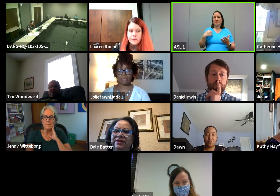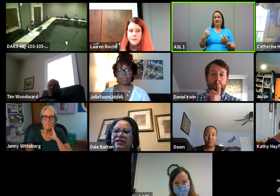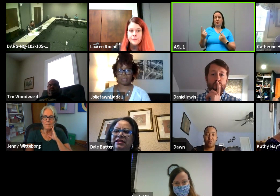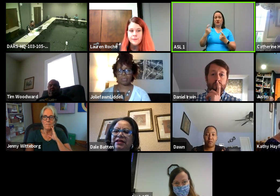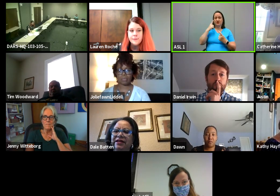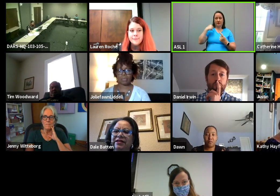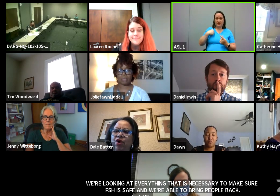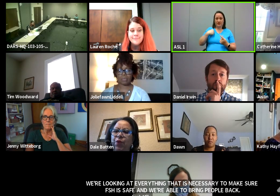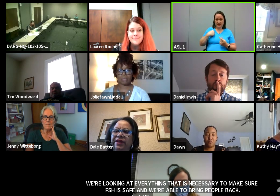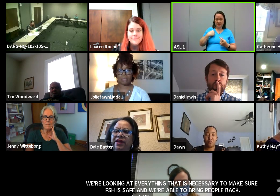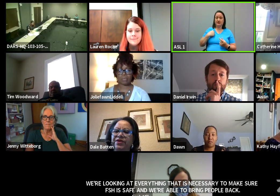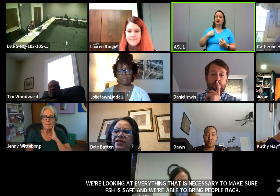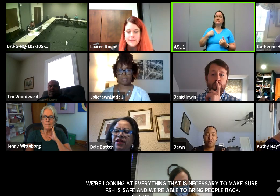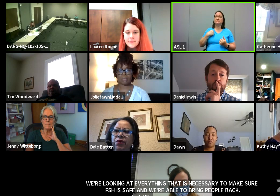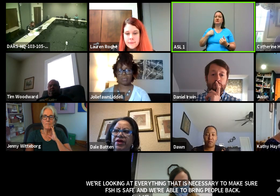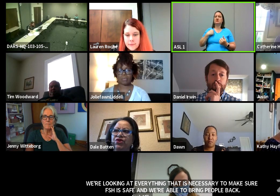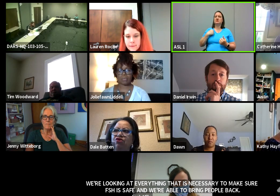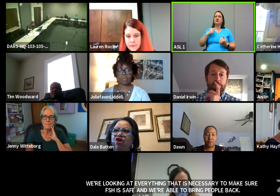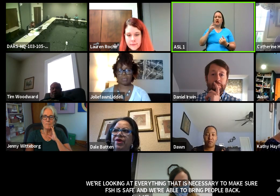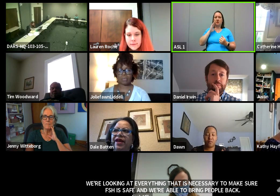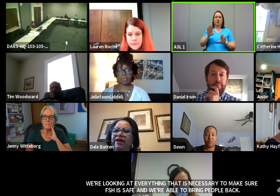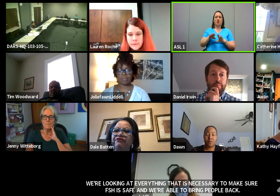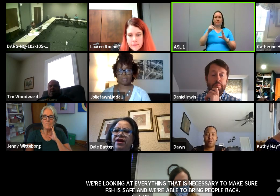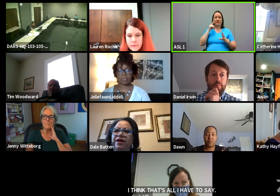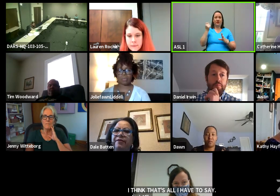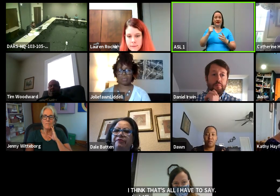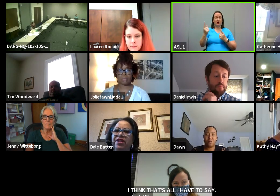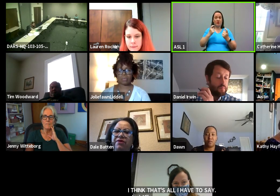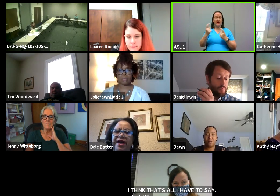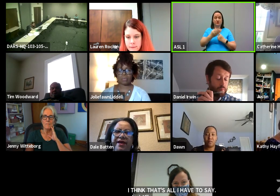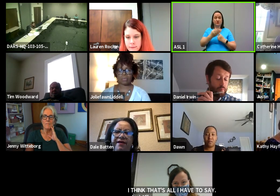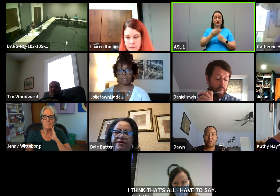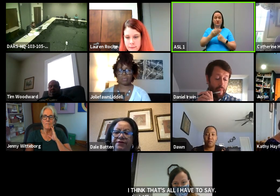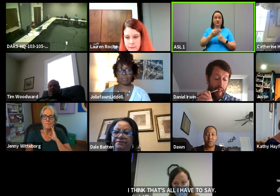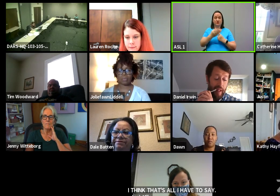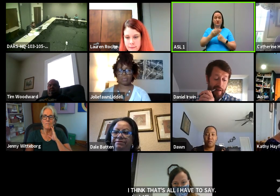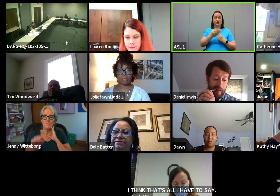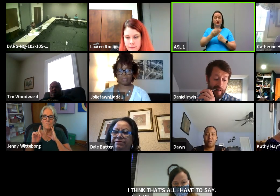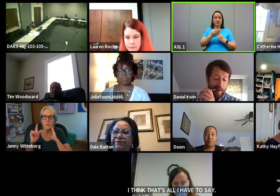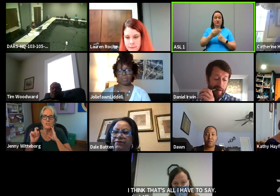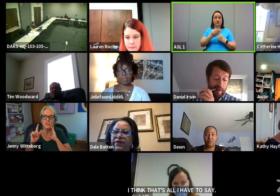kind of open it up to any questions you all may have for me right